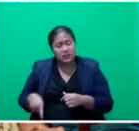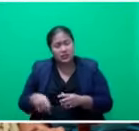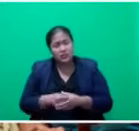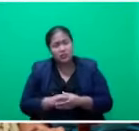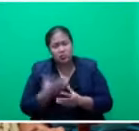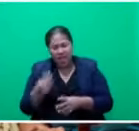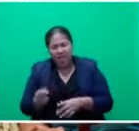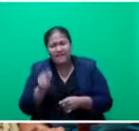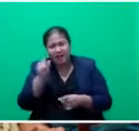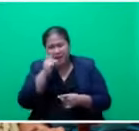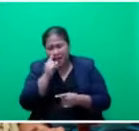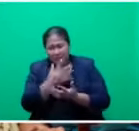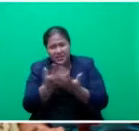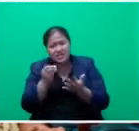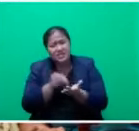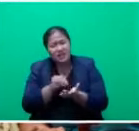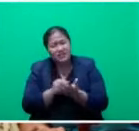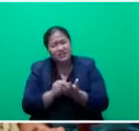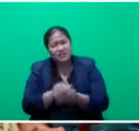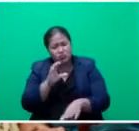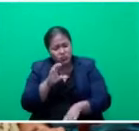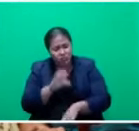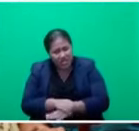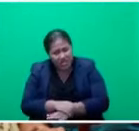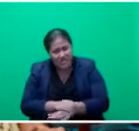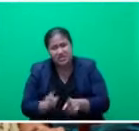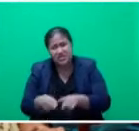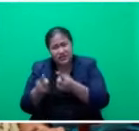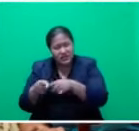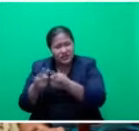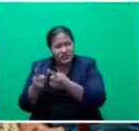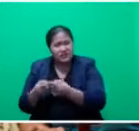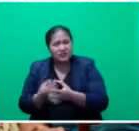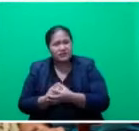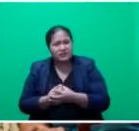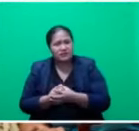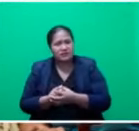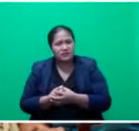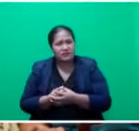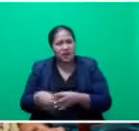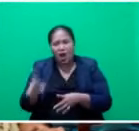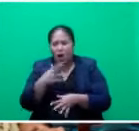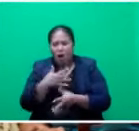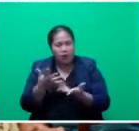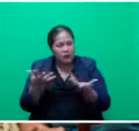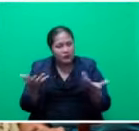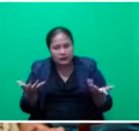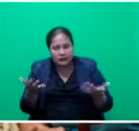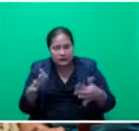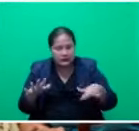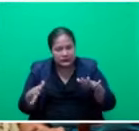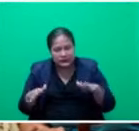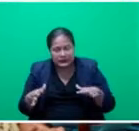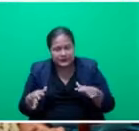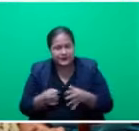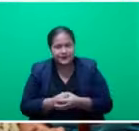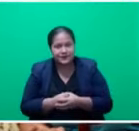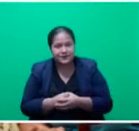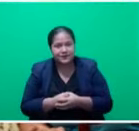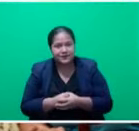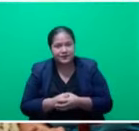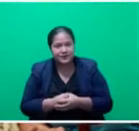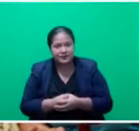the constitutional officers, our parliament, are all politicized. and are bent to the will of